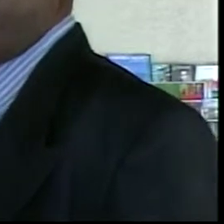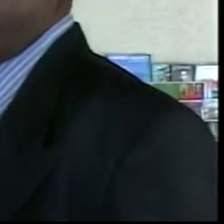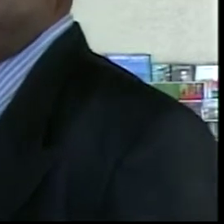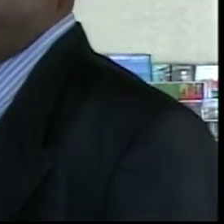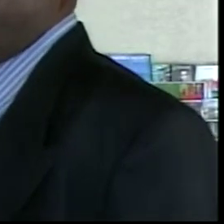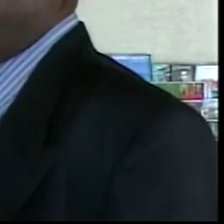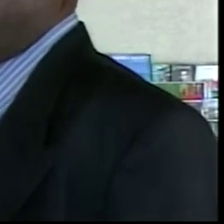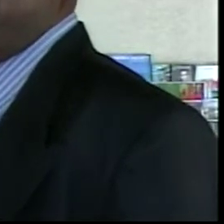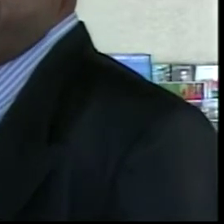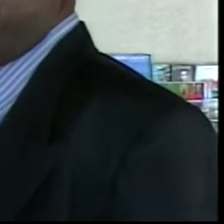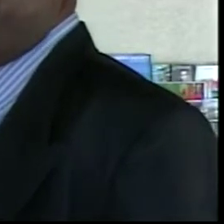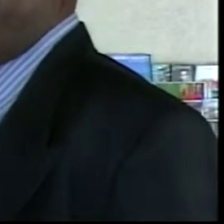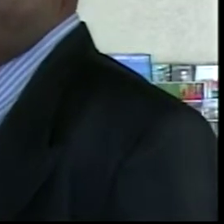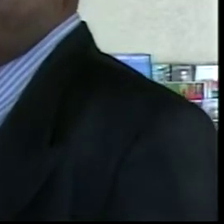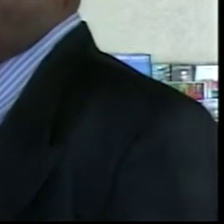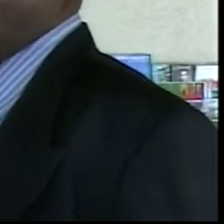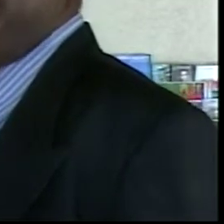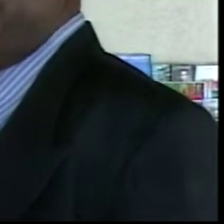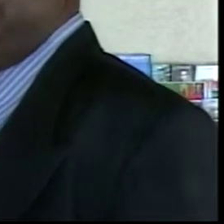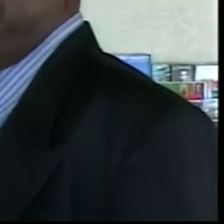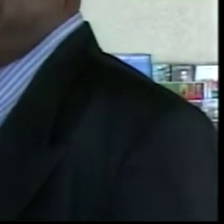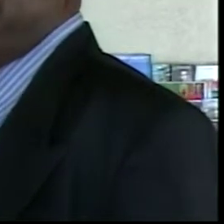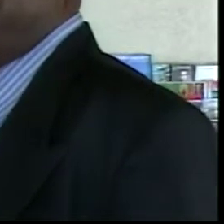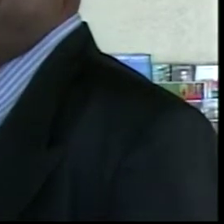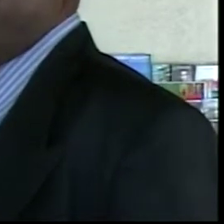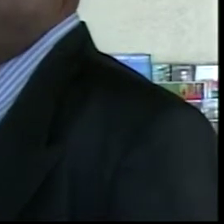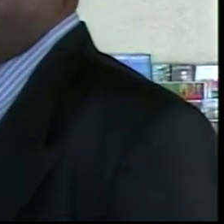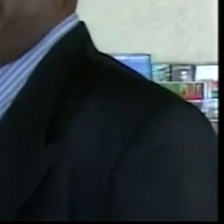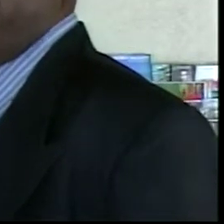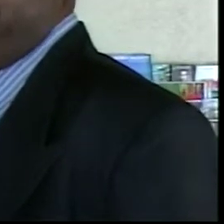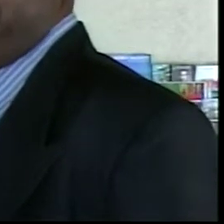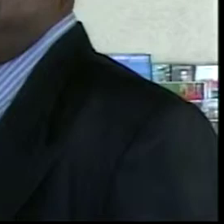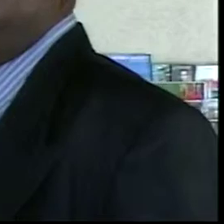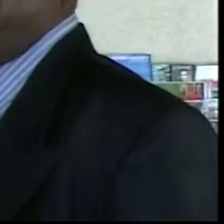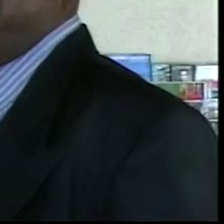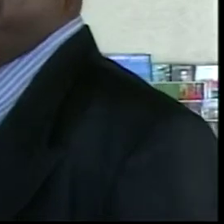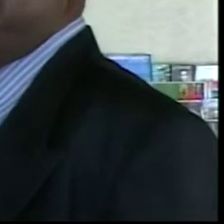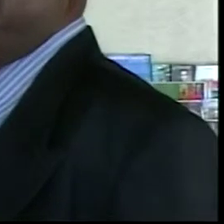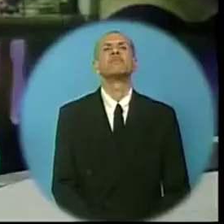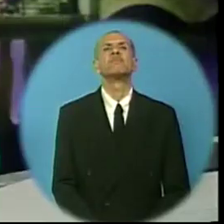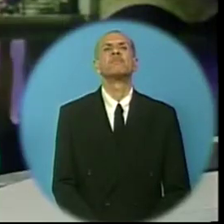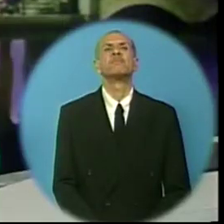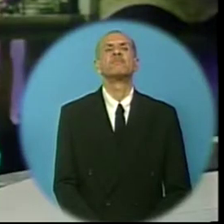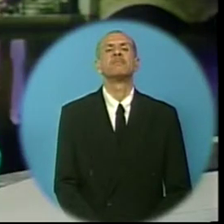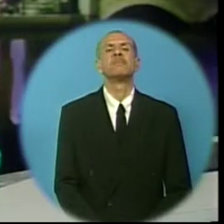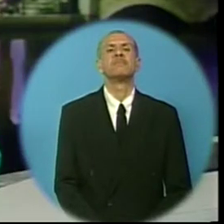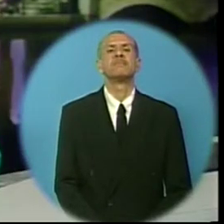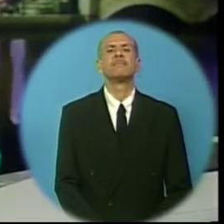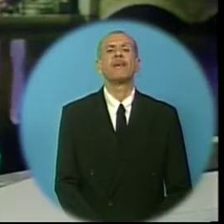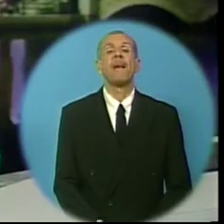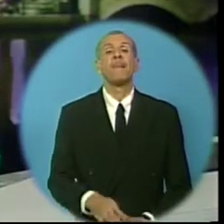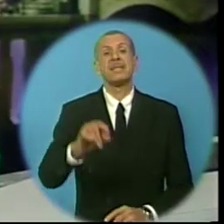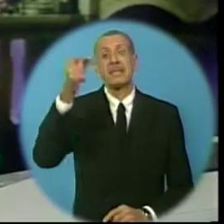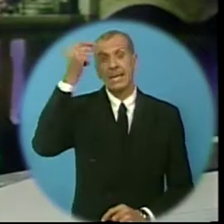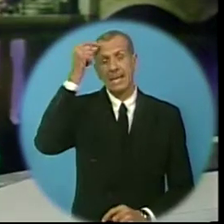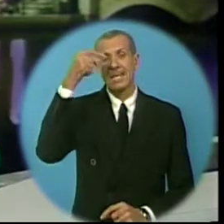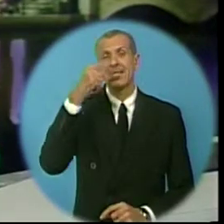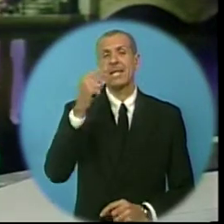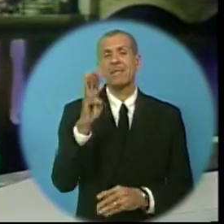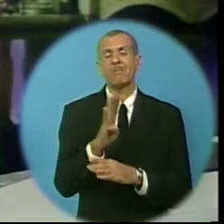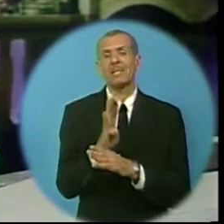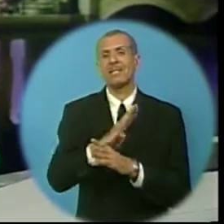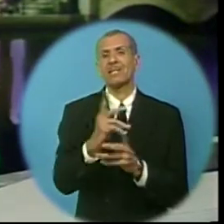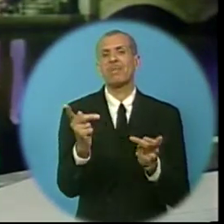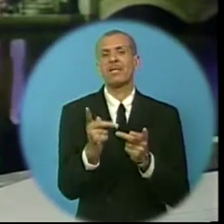third party, because the third party, you know, would have the data, and it's a lot easier. Mr. Gittins says businesses